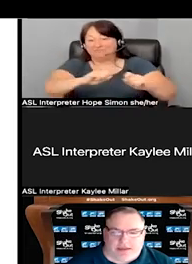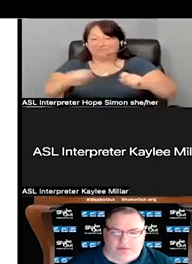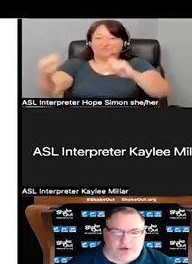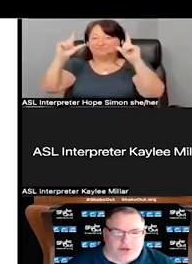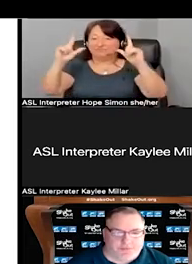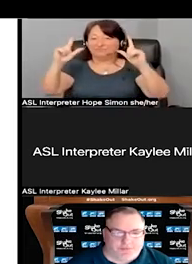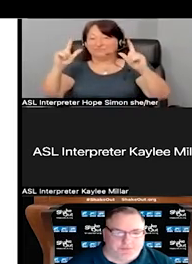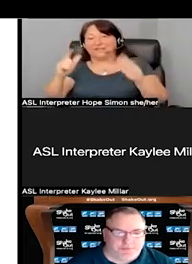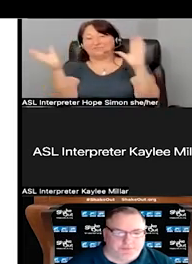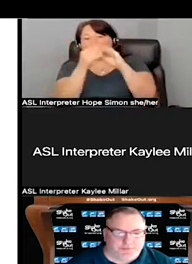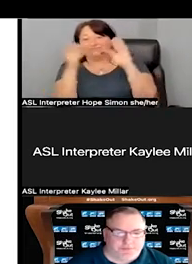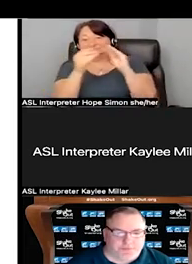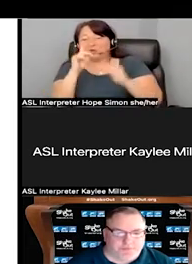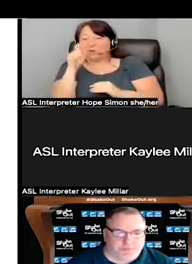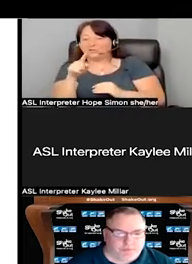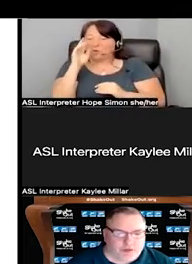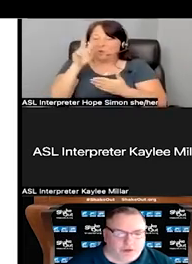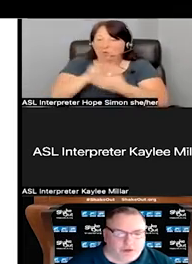them out loud for you.